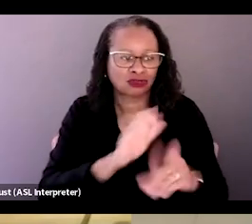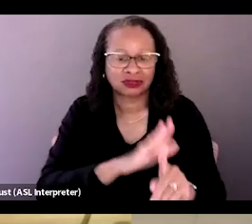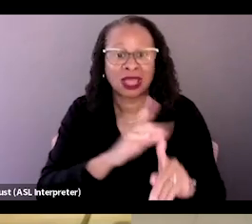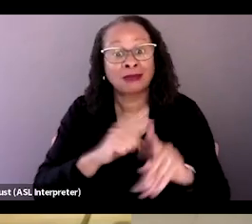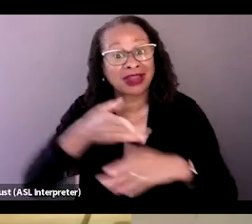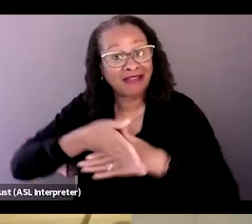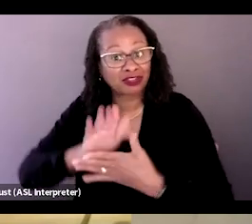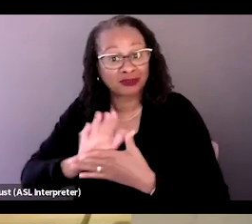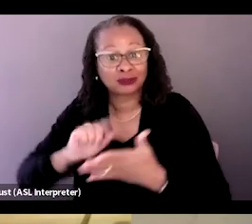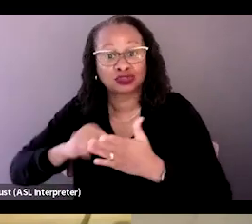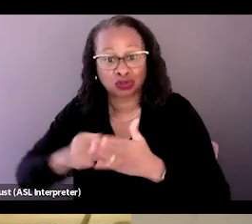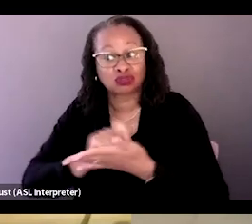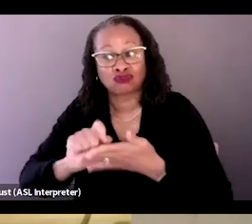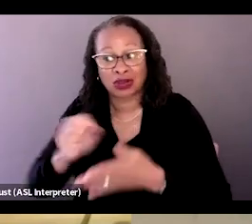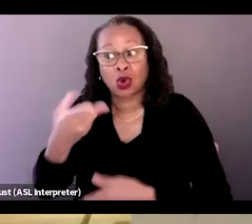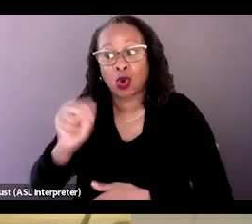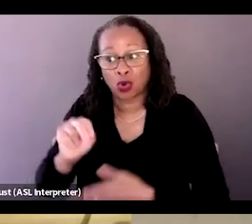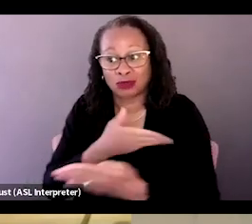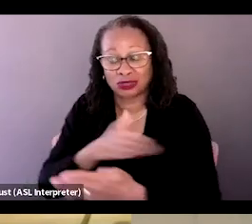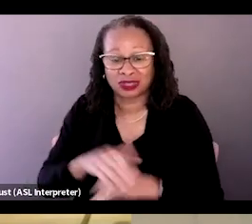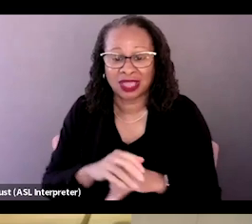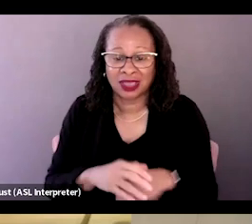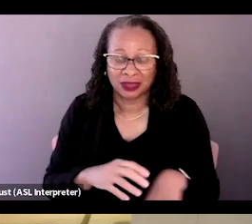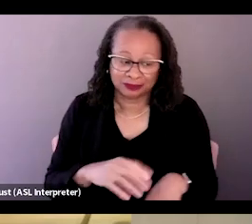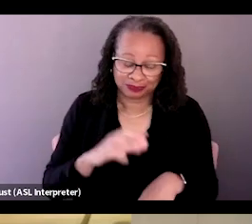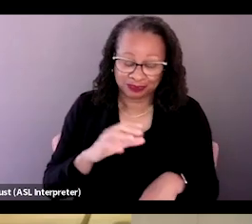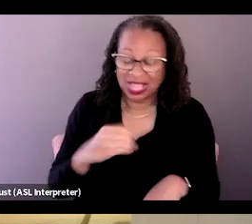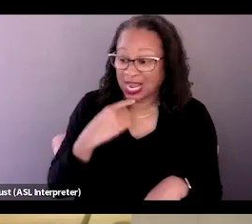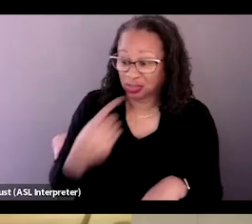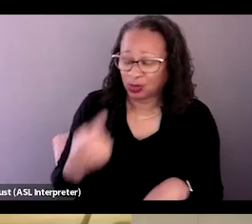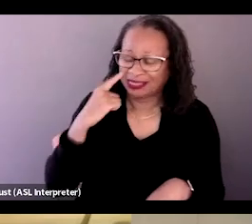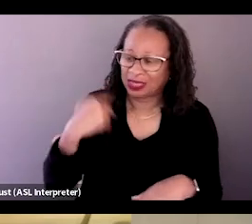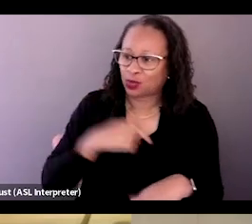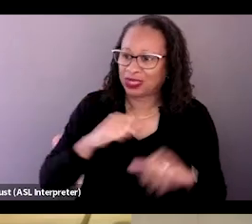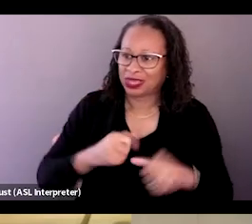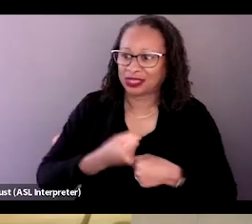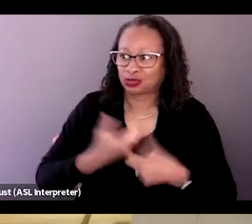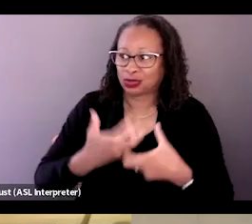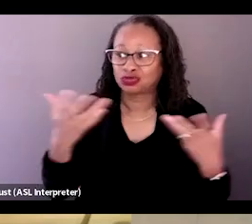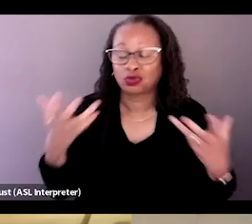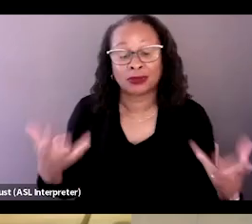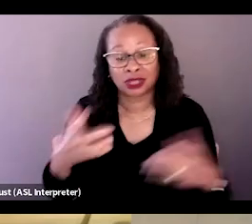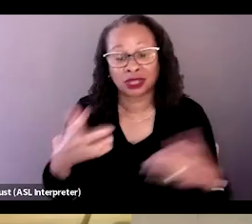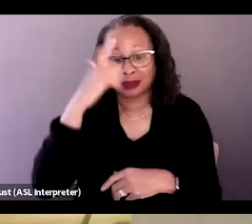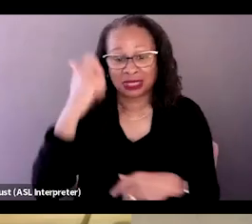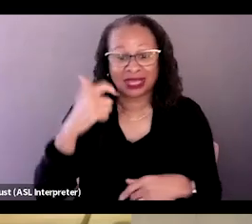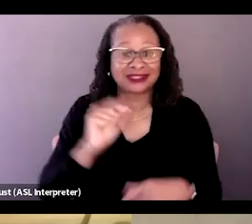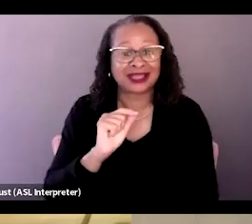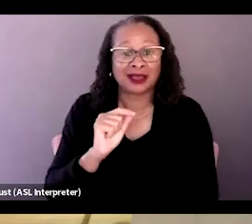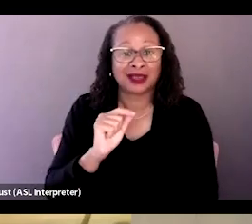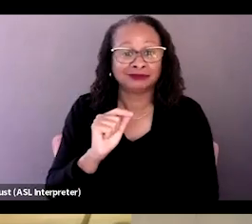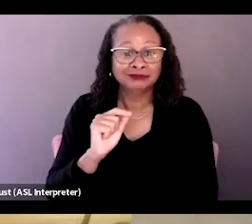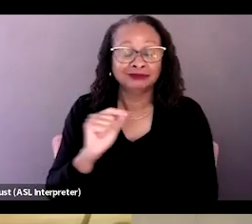own songs. And I said, Jolene, I think we could express so much, you know, like, because Irish people sing,